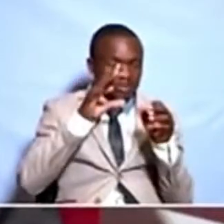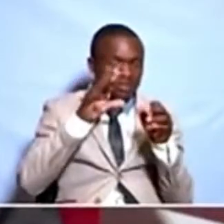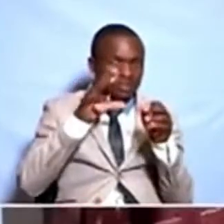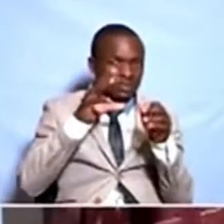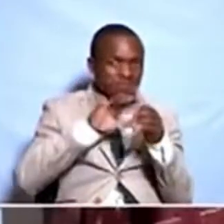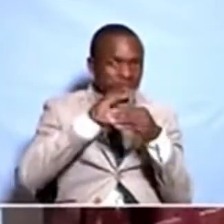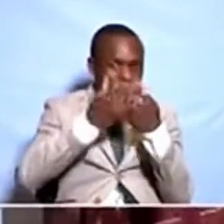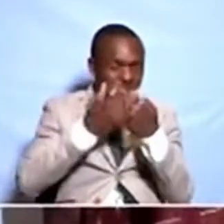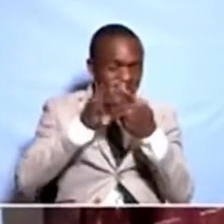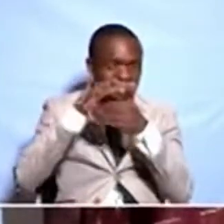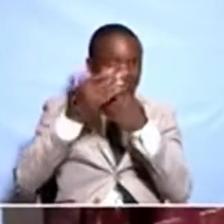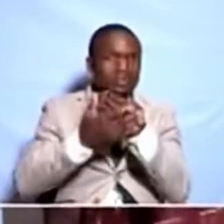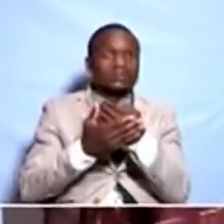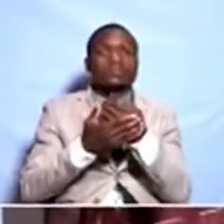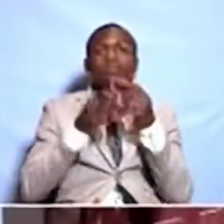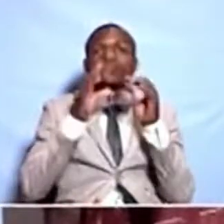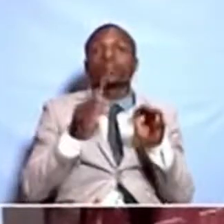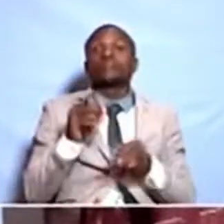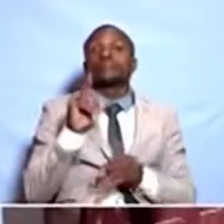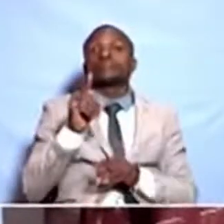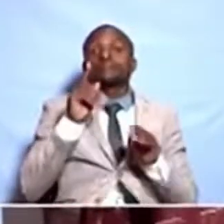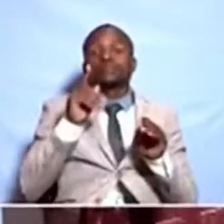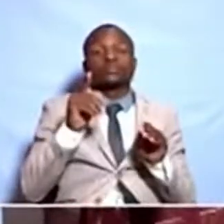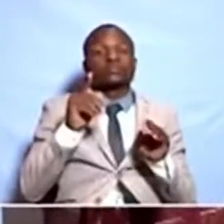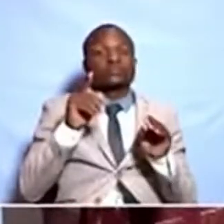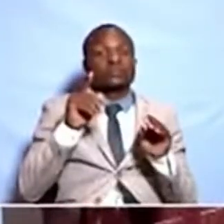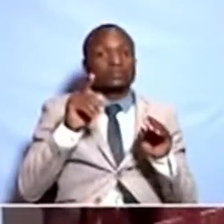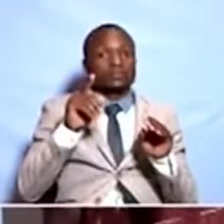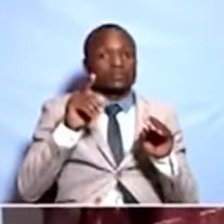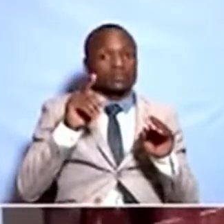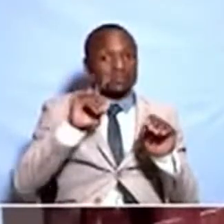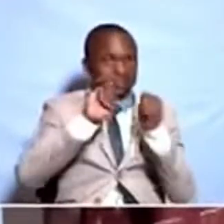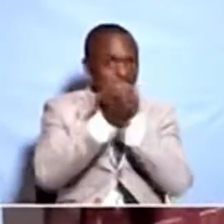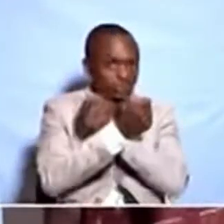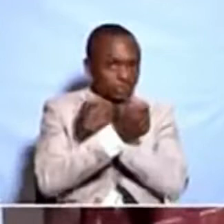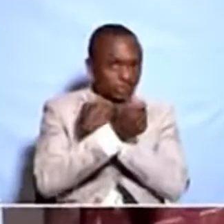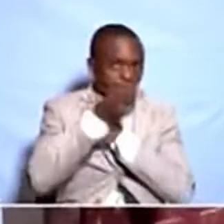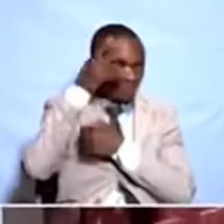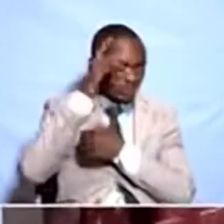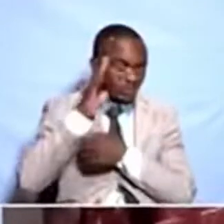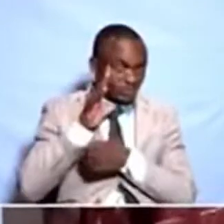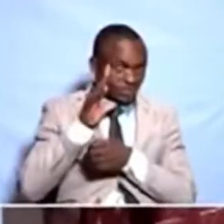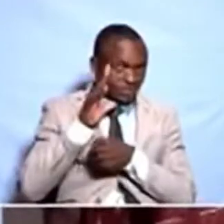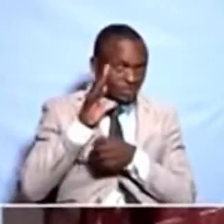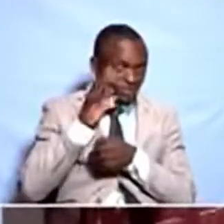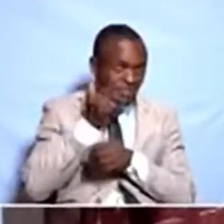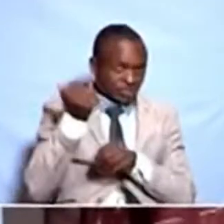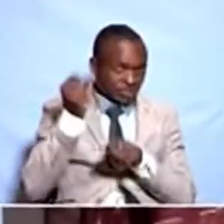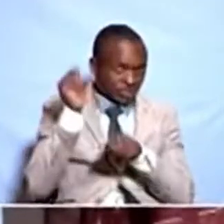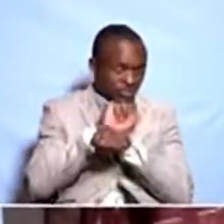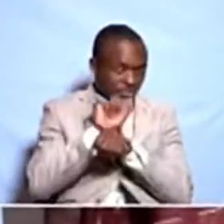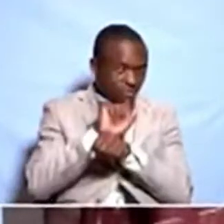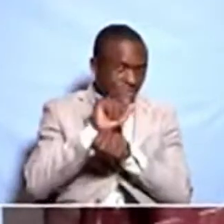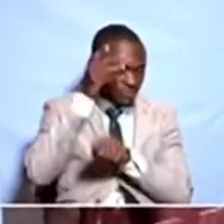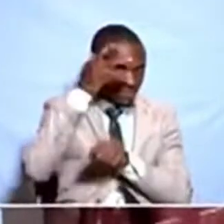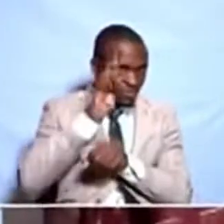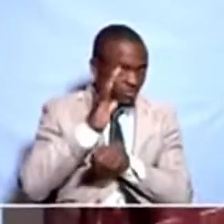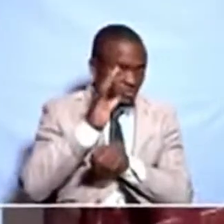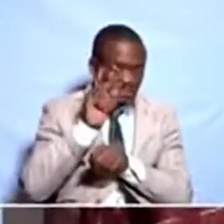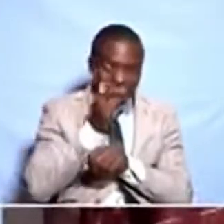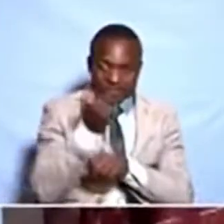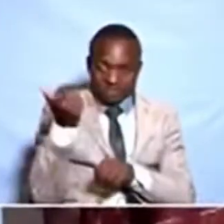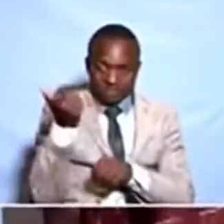basically, when you brand your vehicle in corporate colors, it simply means that because of those other colors that you have